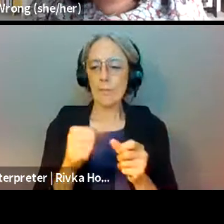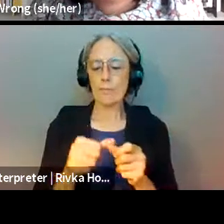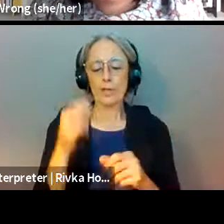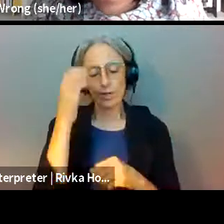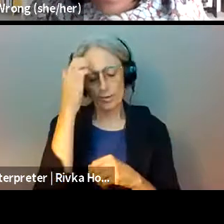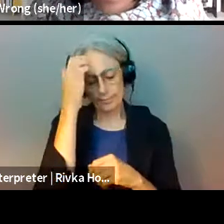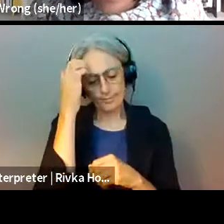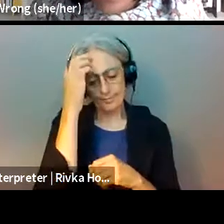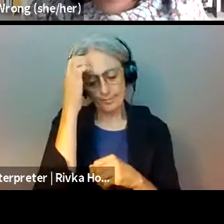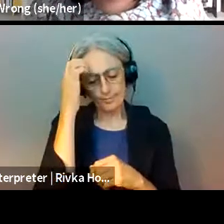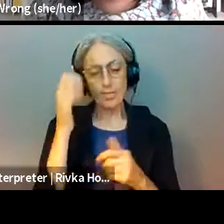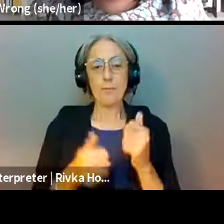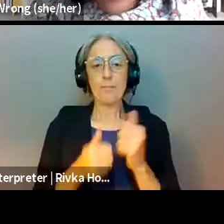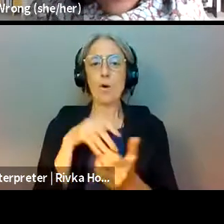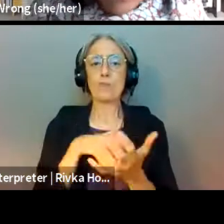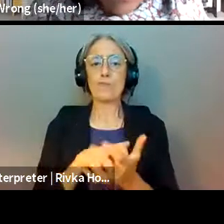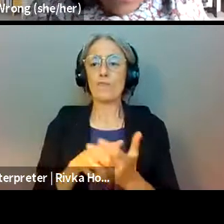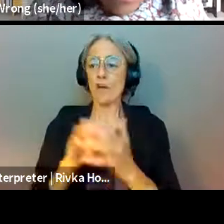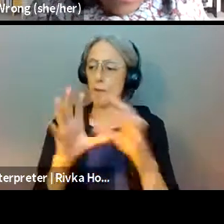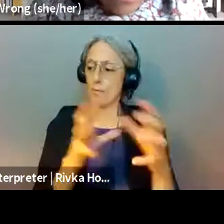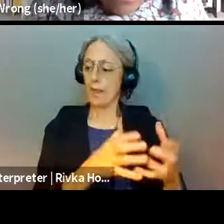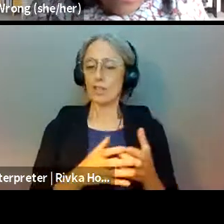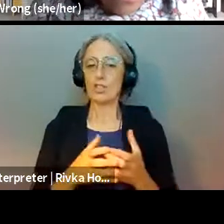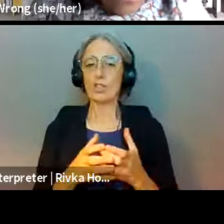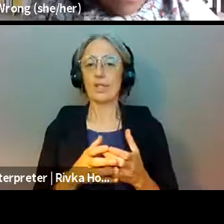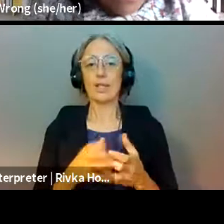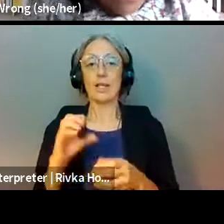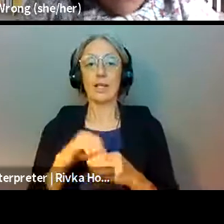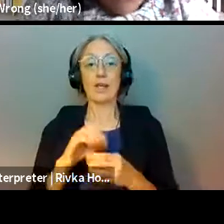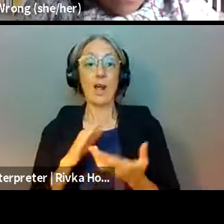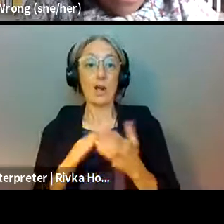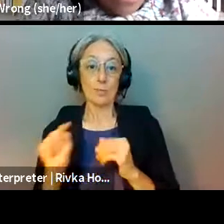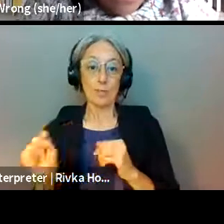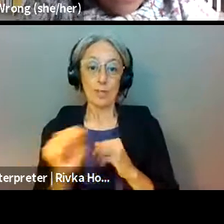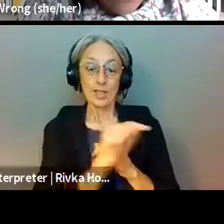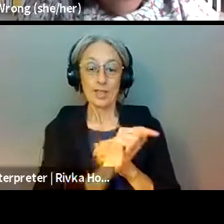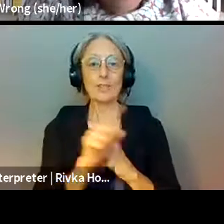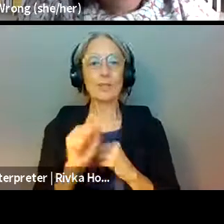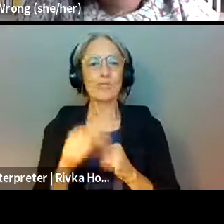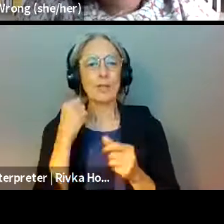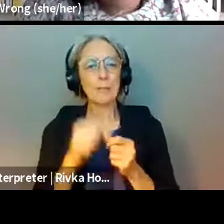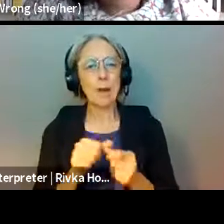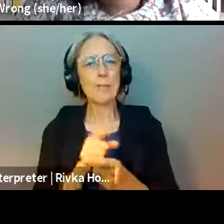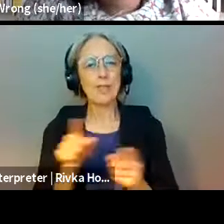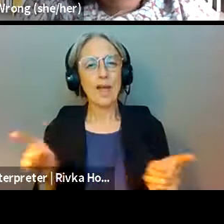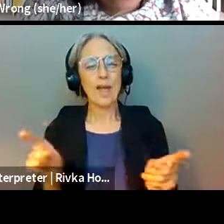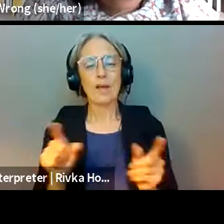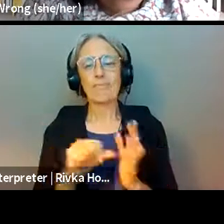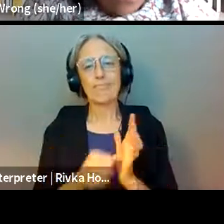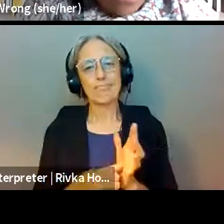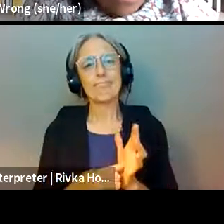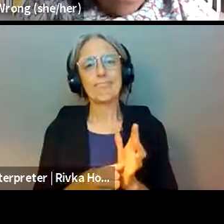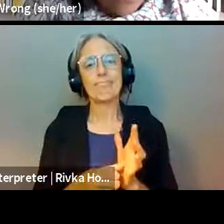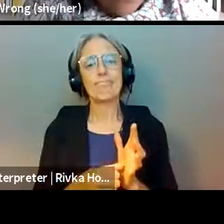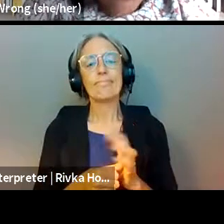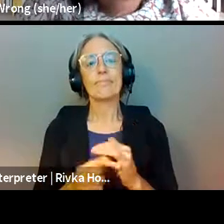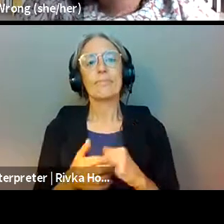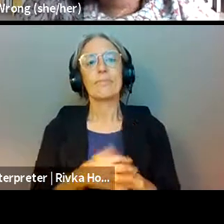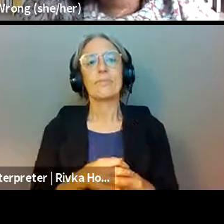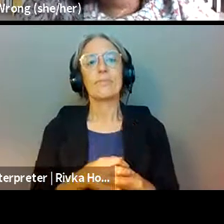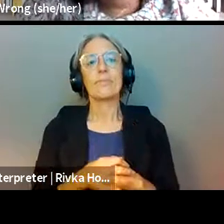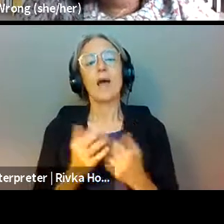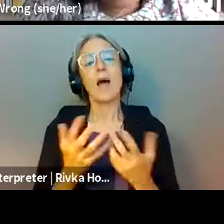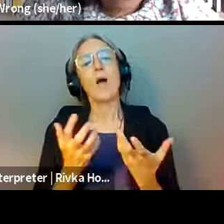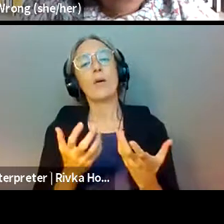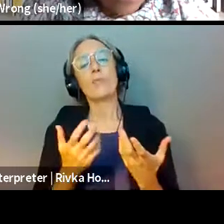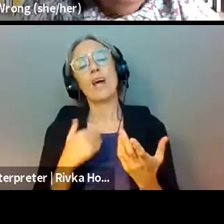particularly the most vulnerable within our communities. I want to sort of, I know we're